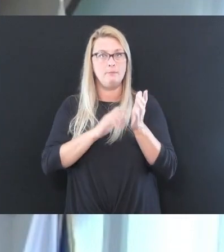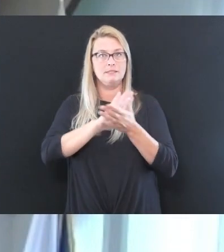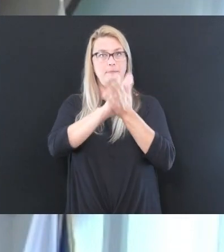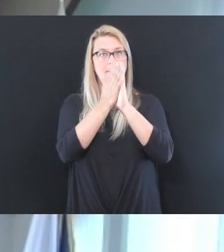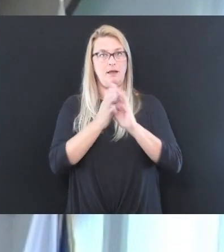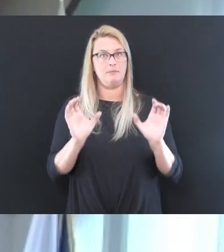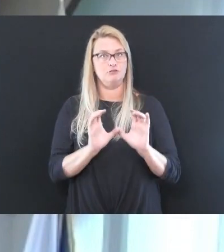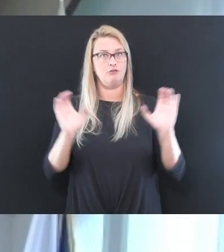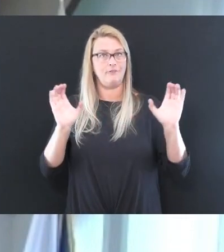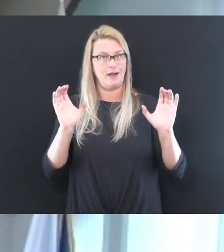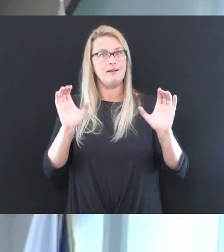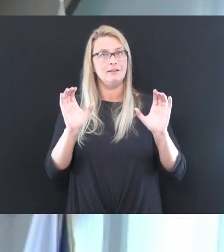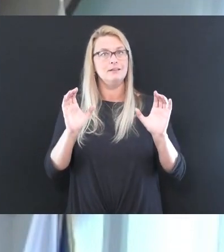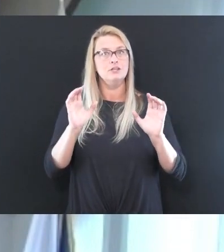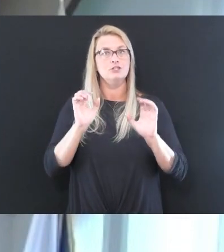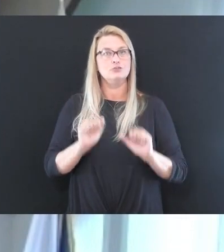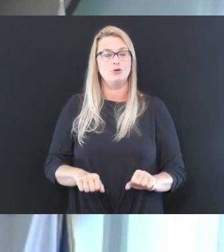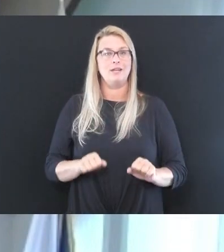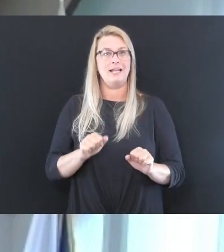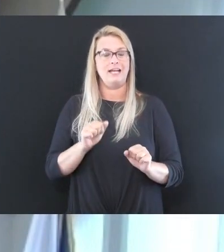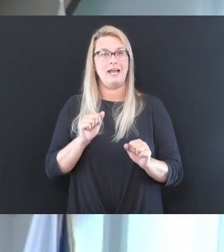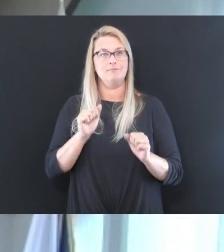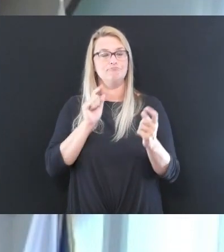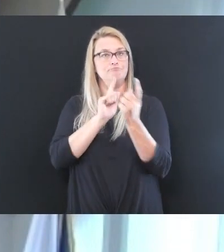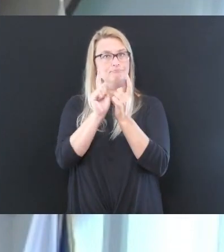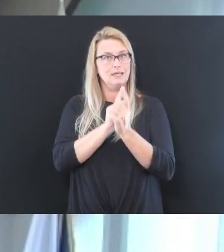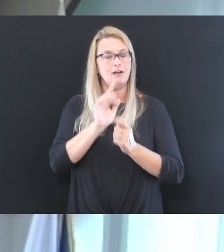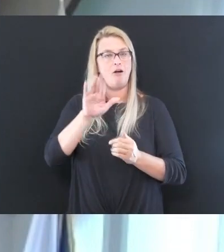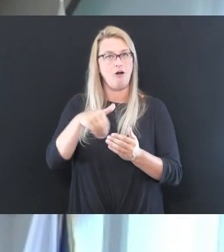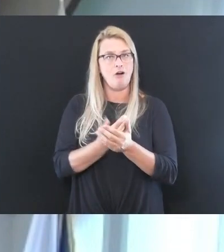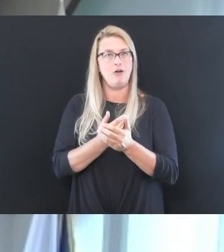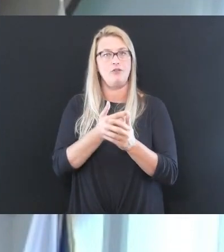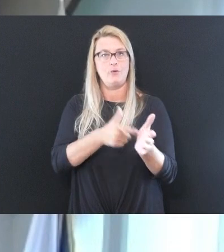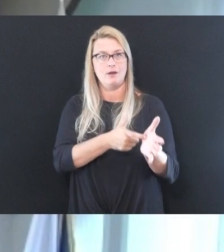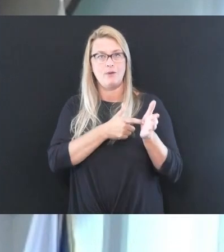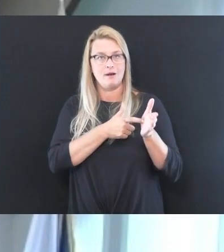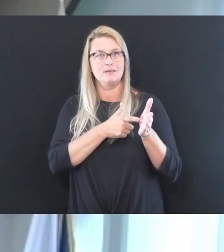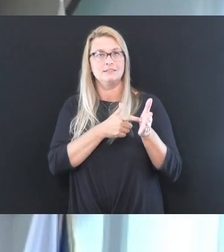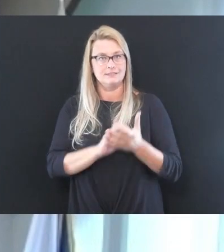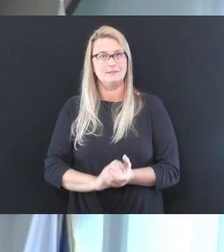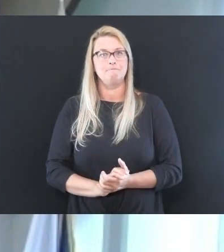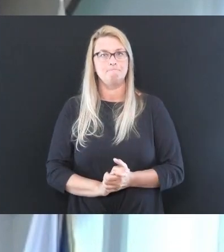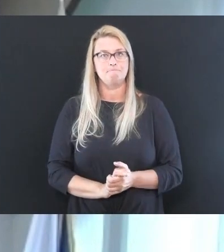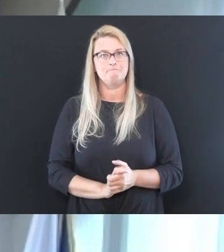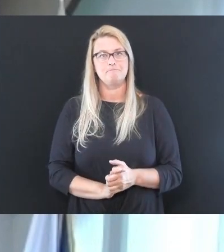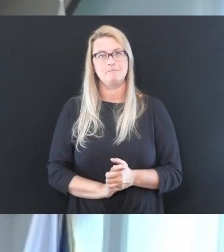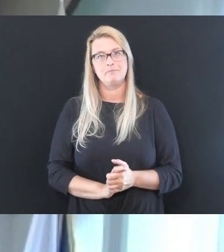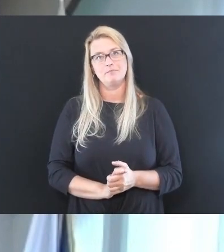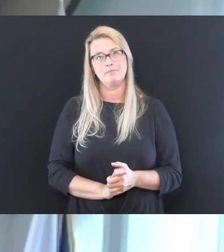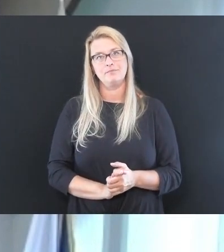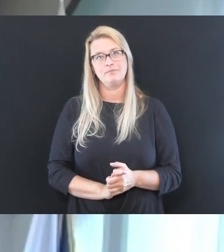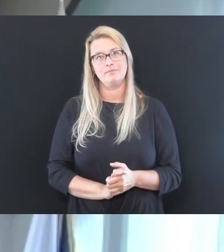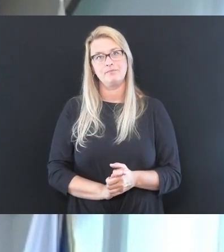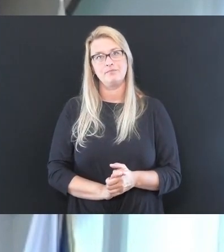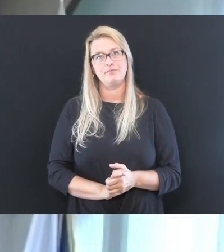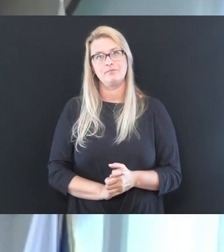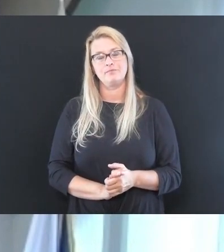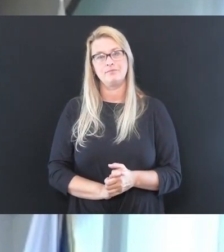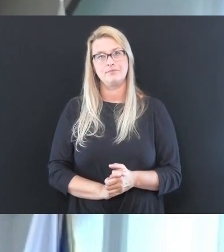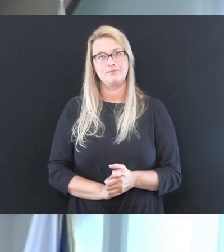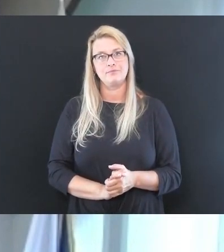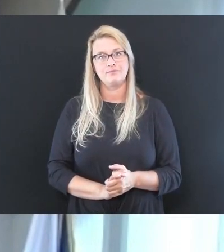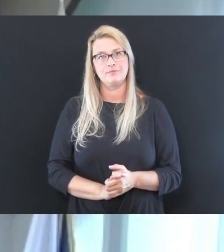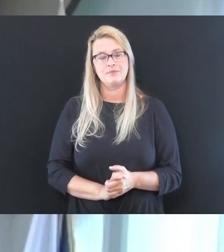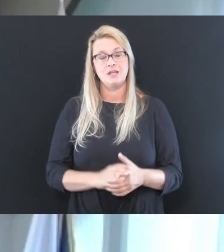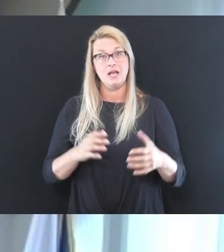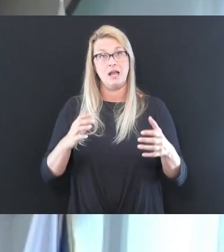sure that they meet all those requirements. We also want to state that the well-being of the